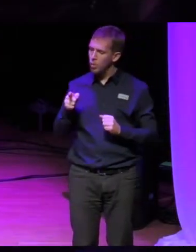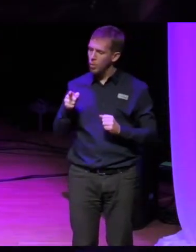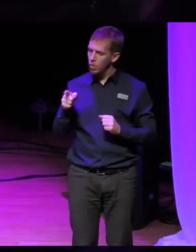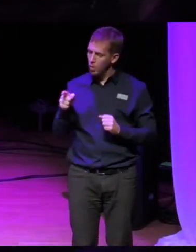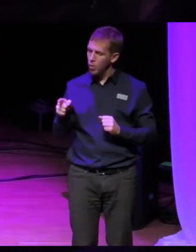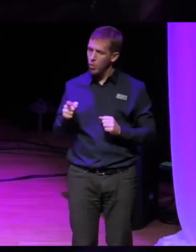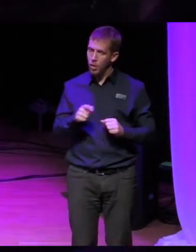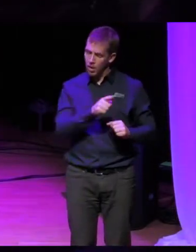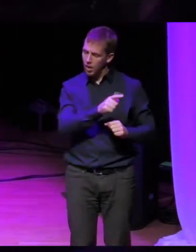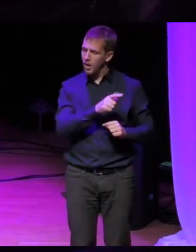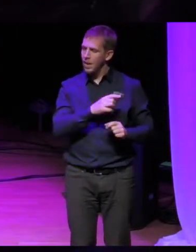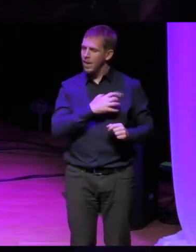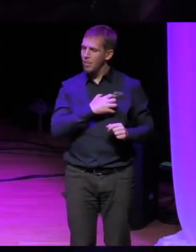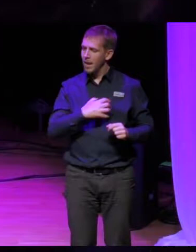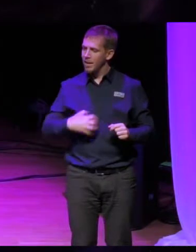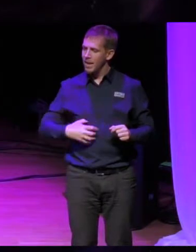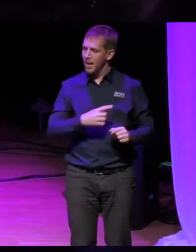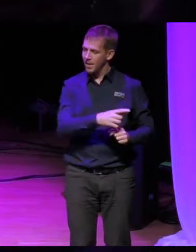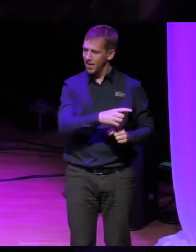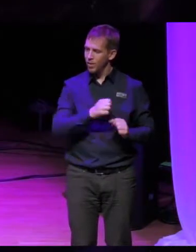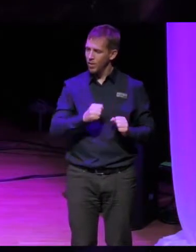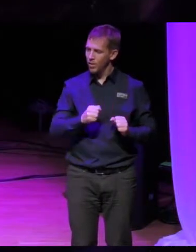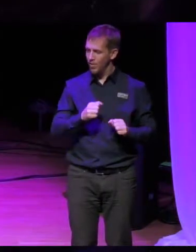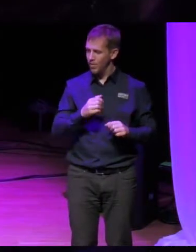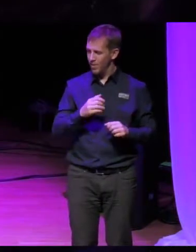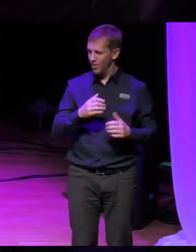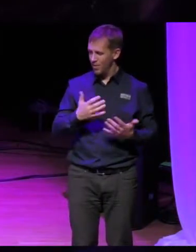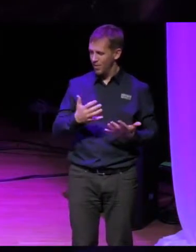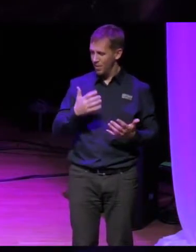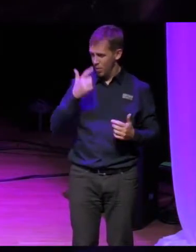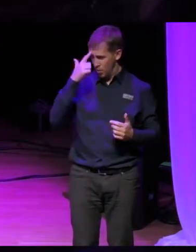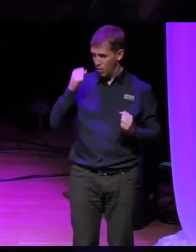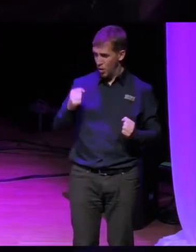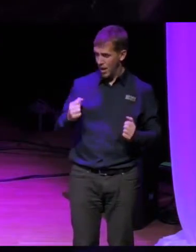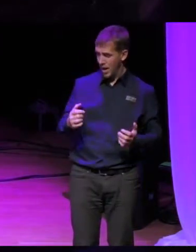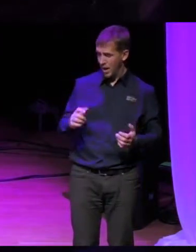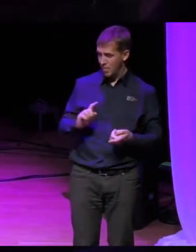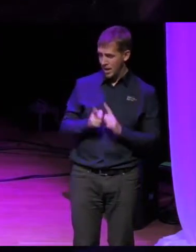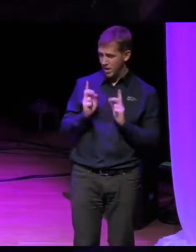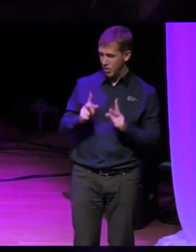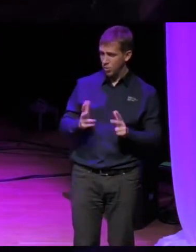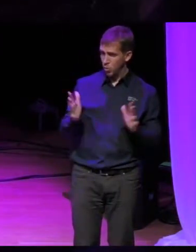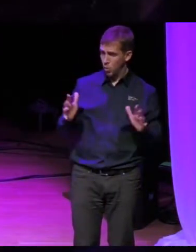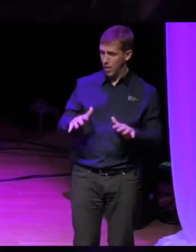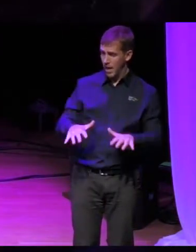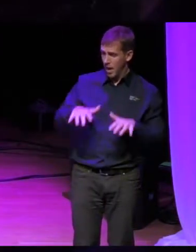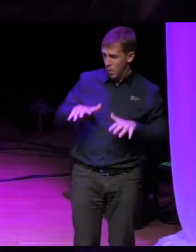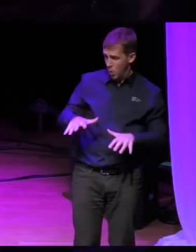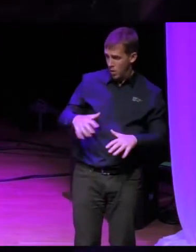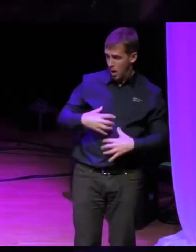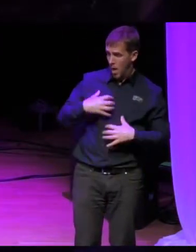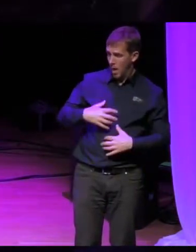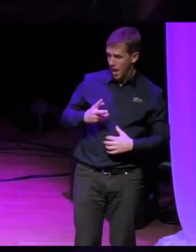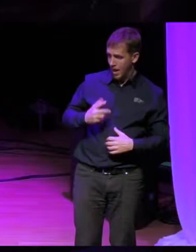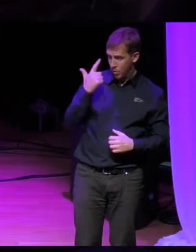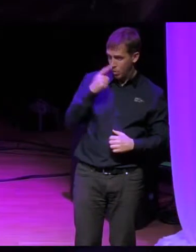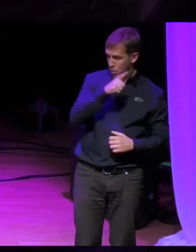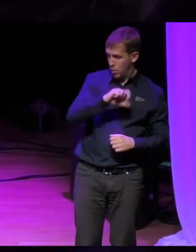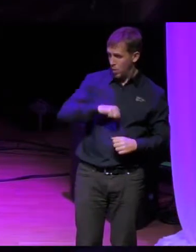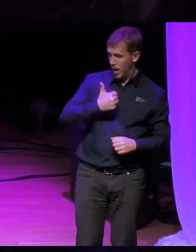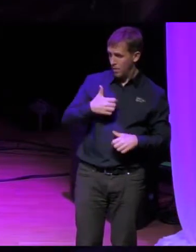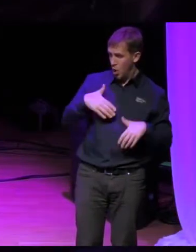that kind of response from the civil society as actually happened, or were they taken by surprise, do you think?